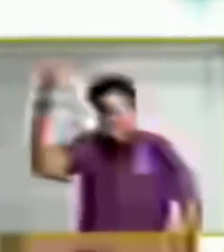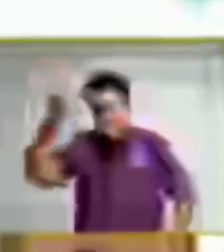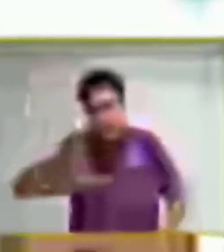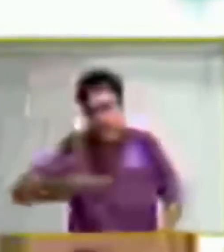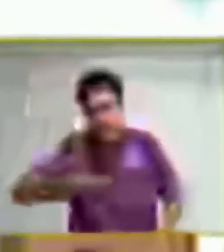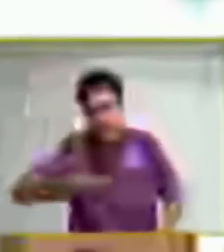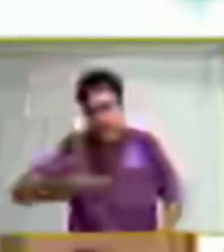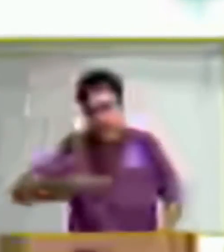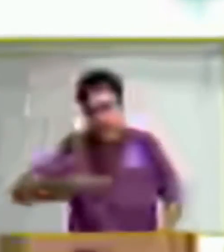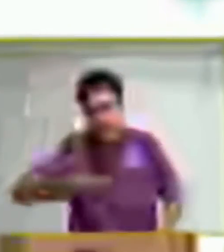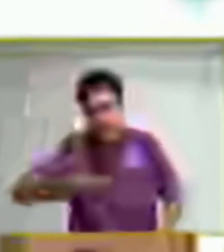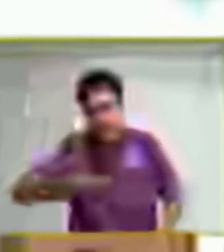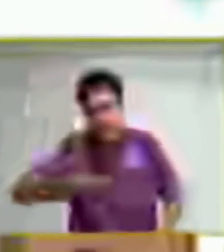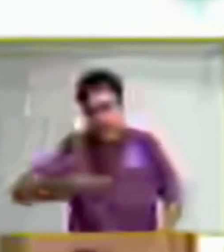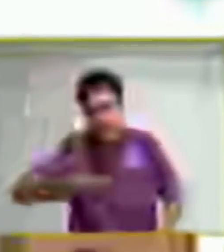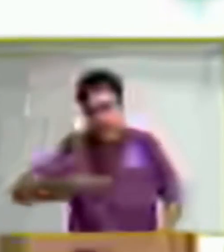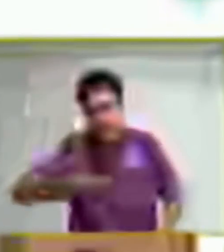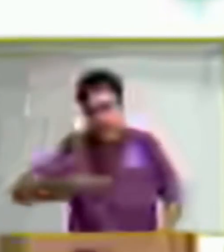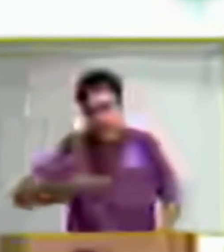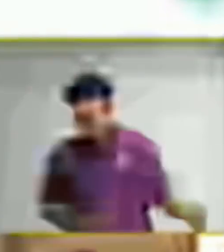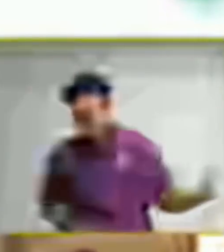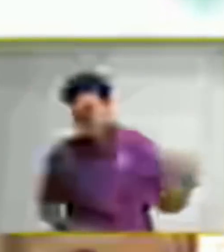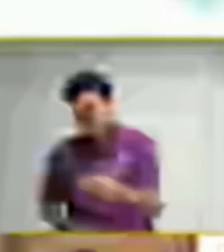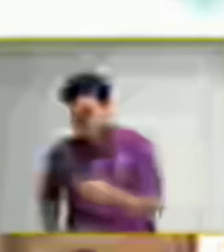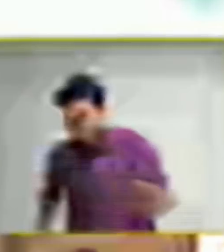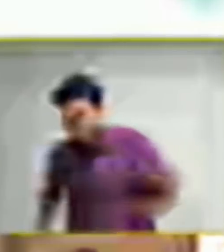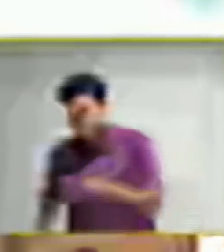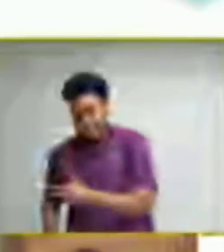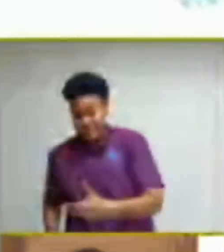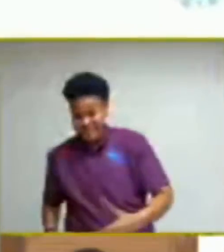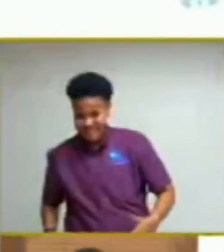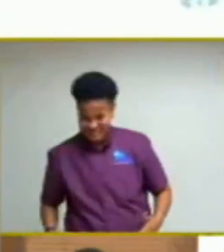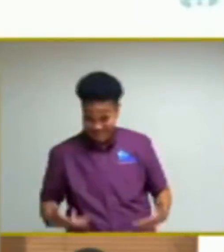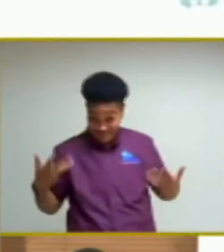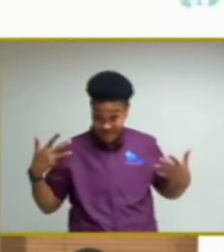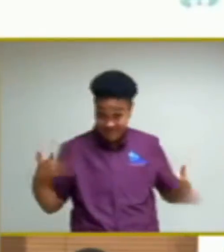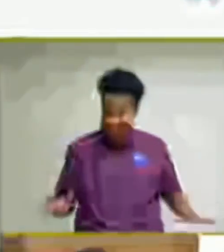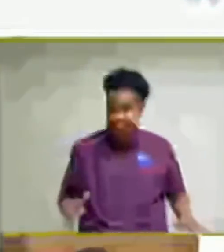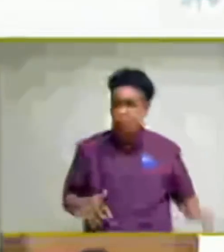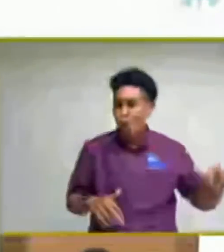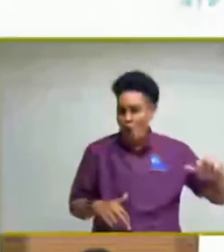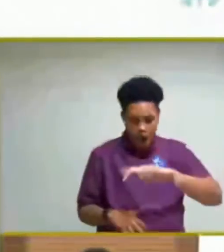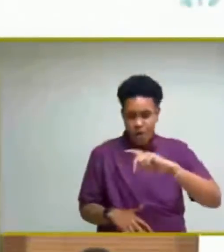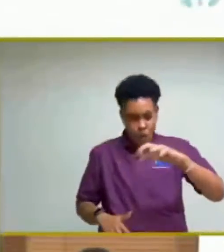car park. Once we have done that, we move next.